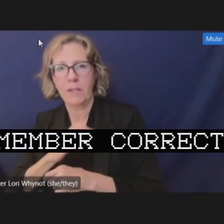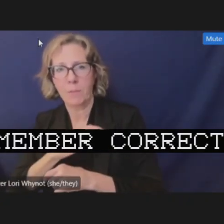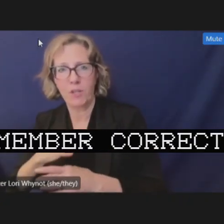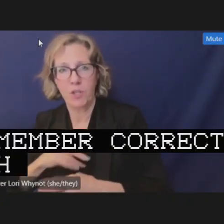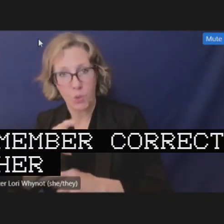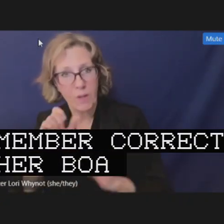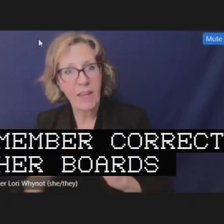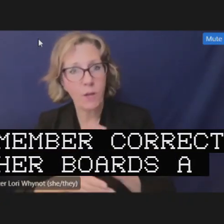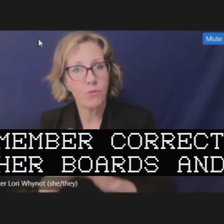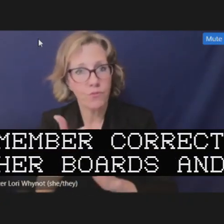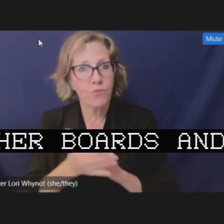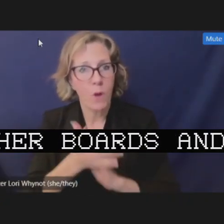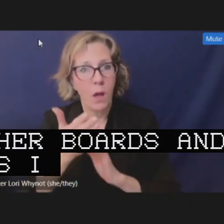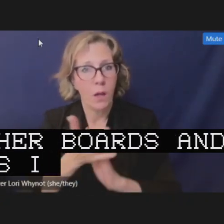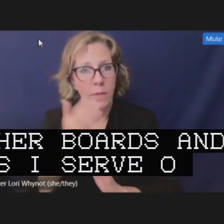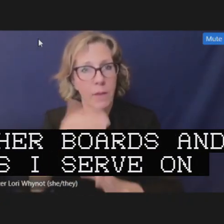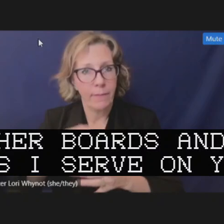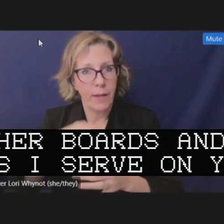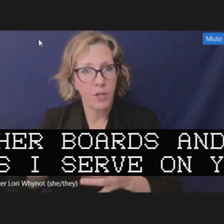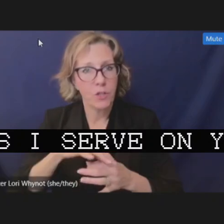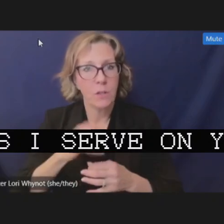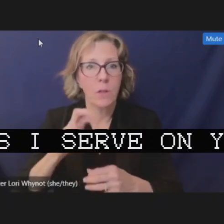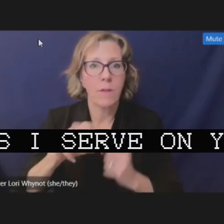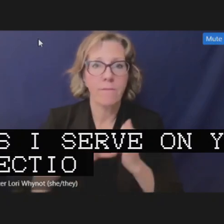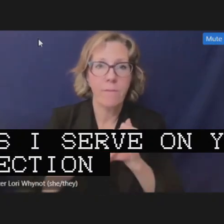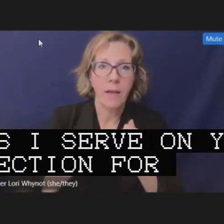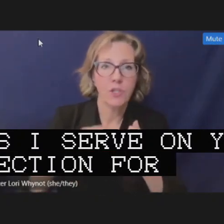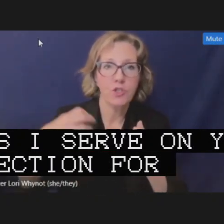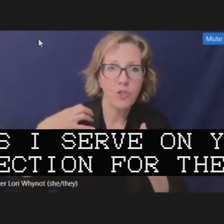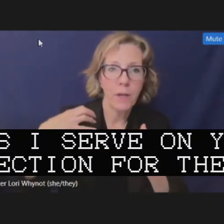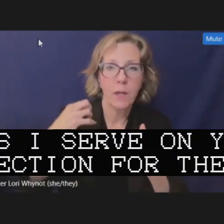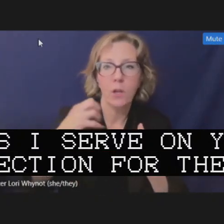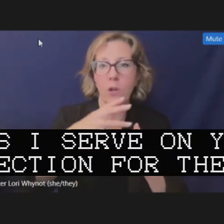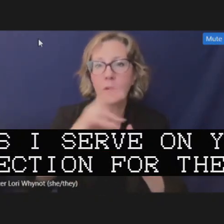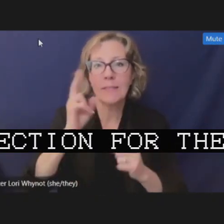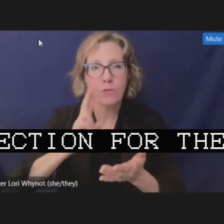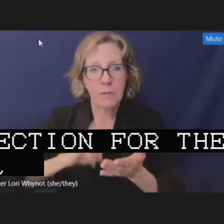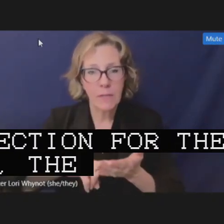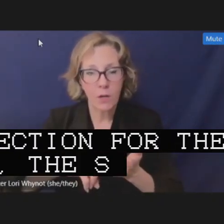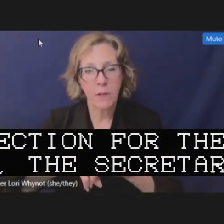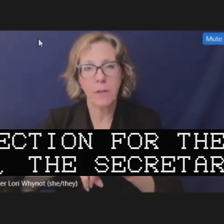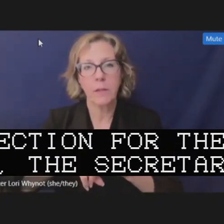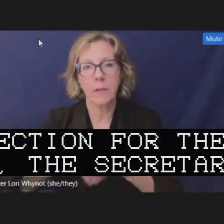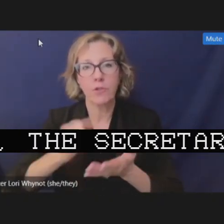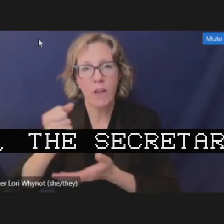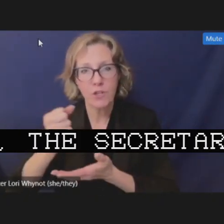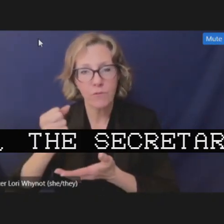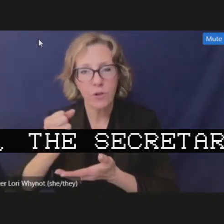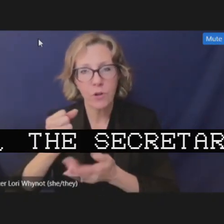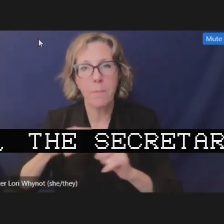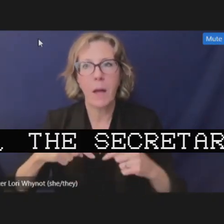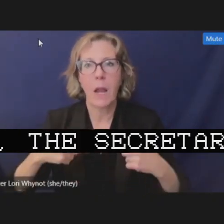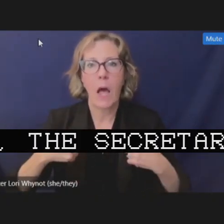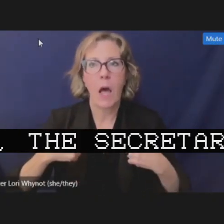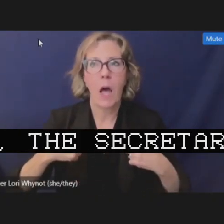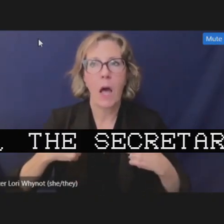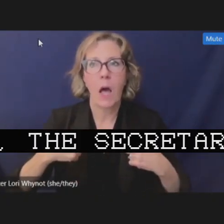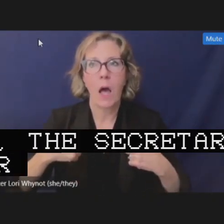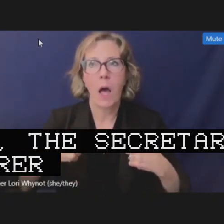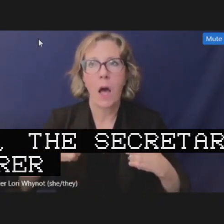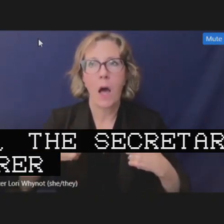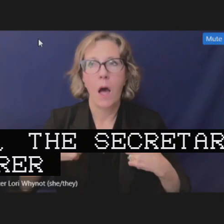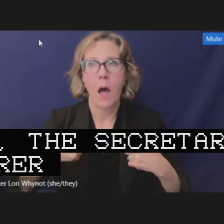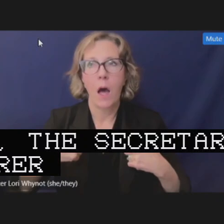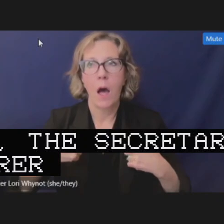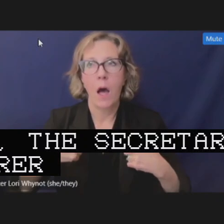vice chair, the secretary, and the treasurer, but probably your vice chair